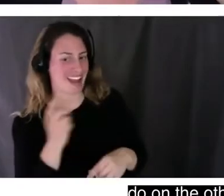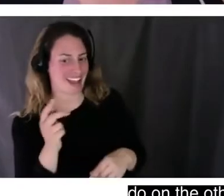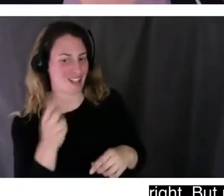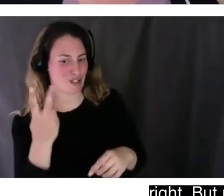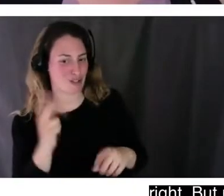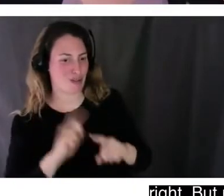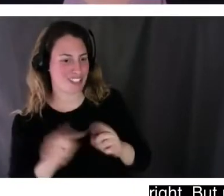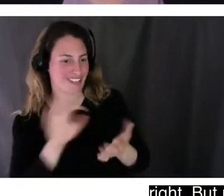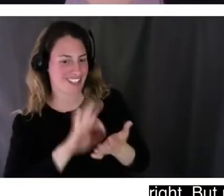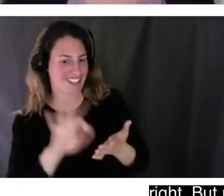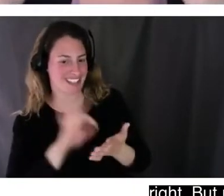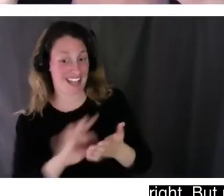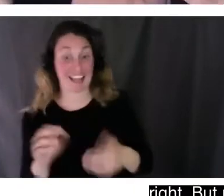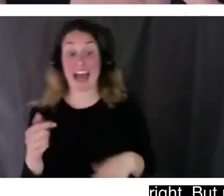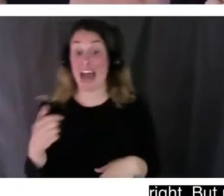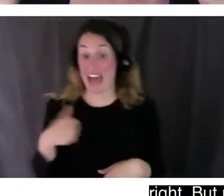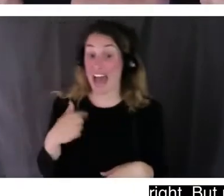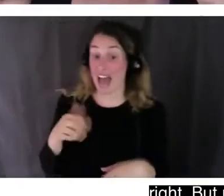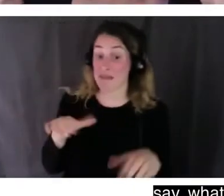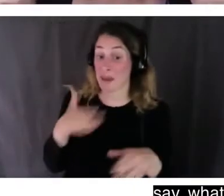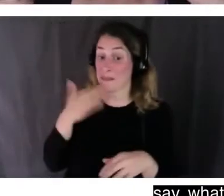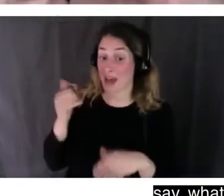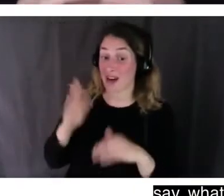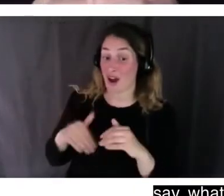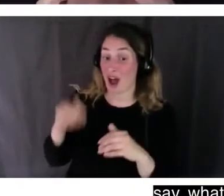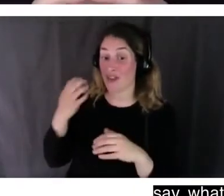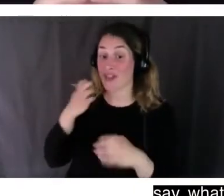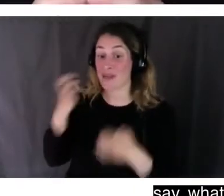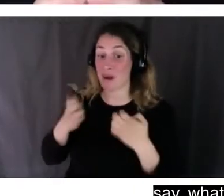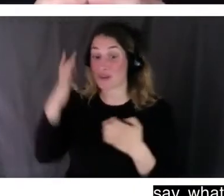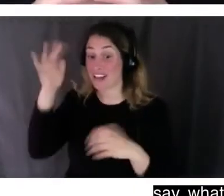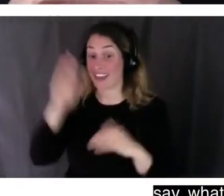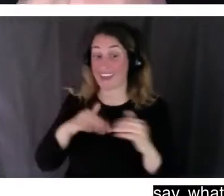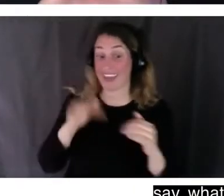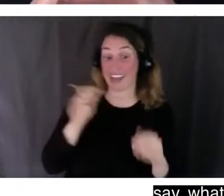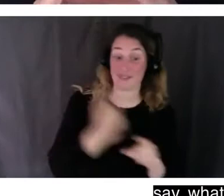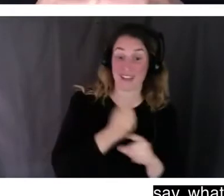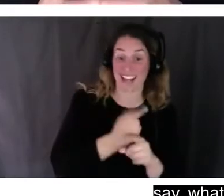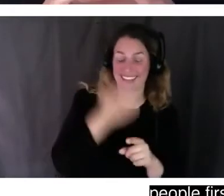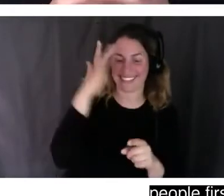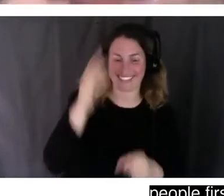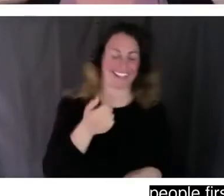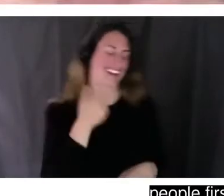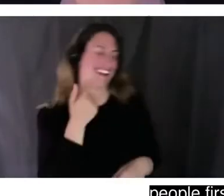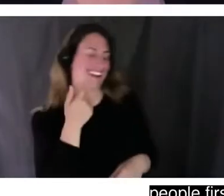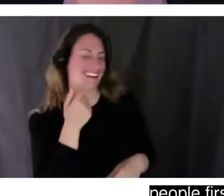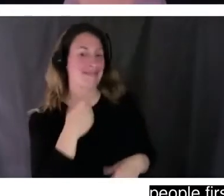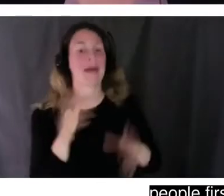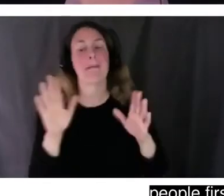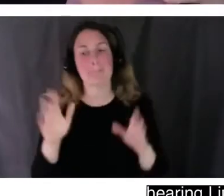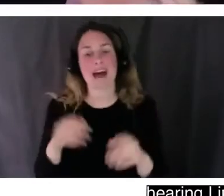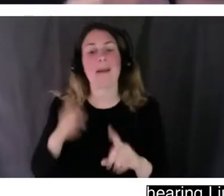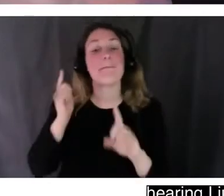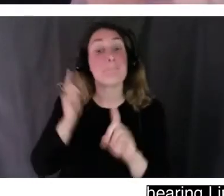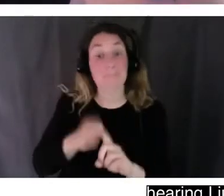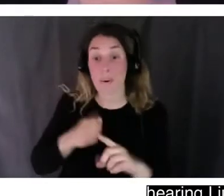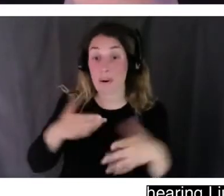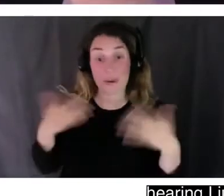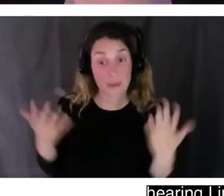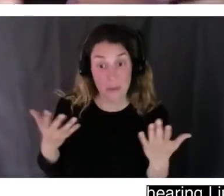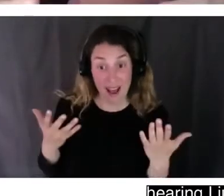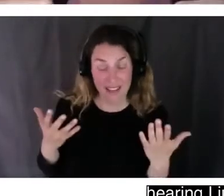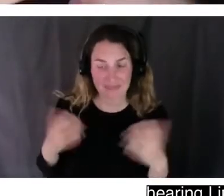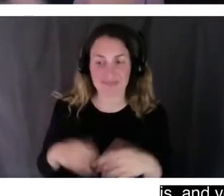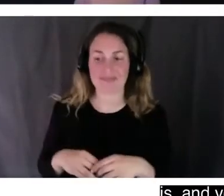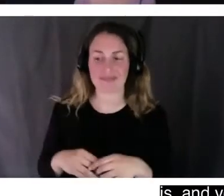yeah, you're right. But more importantly, I just want to say what we really need to say to people first and foremost, and I think I'm hearing, I just want to